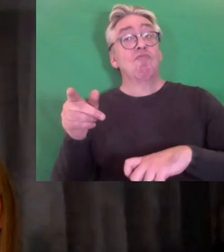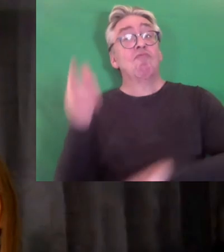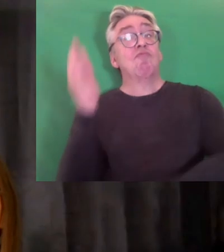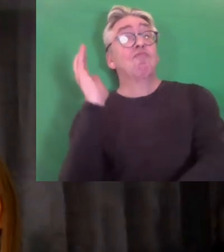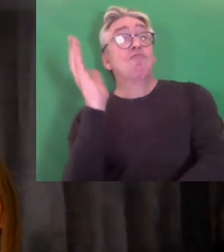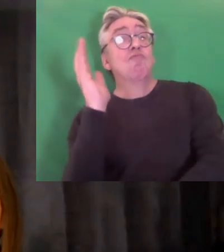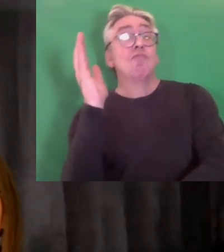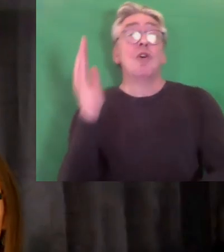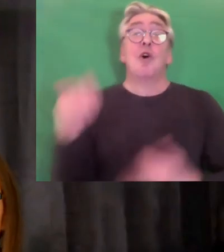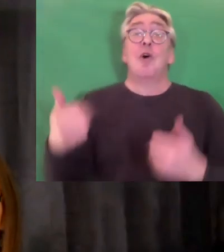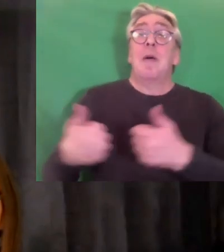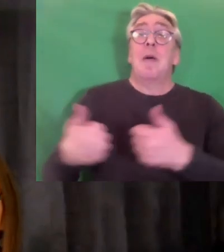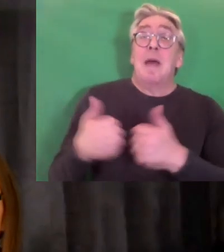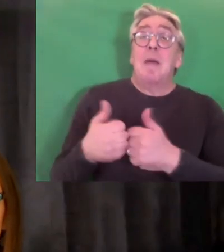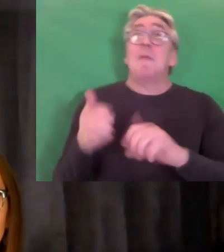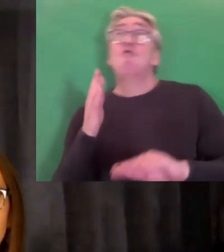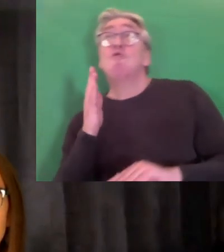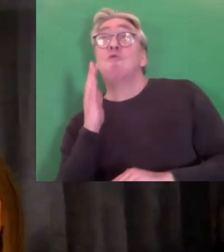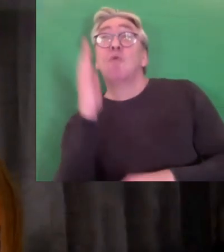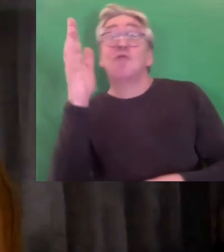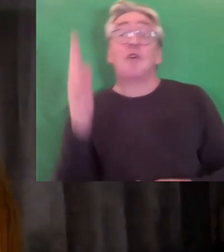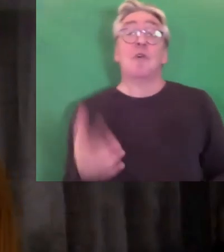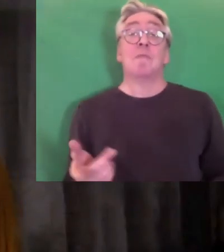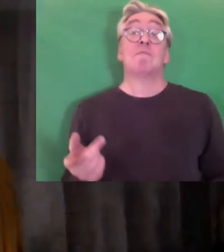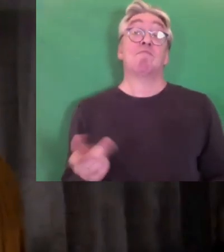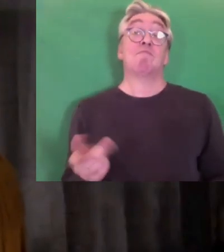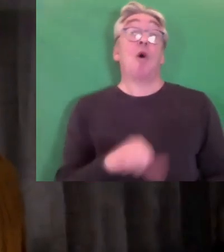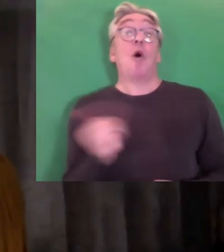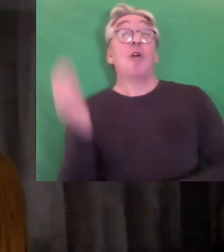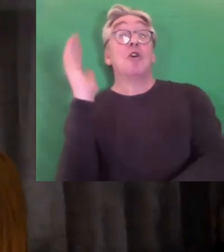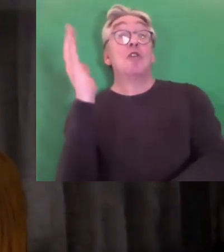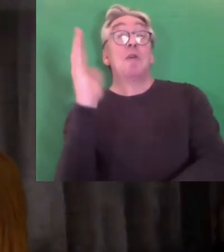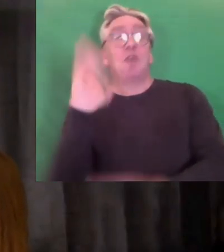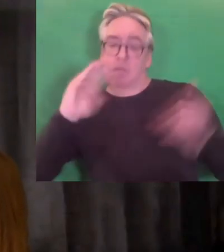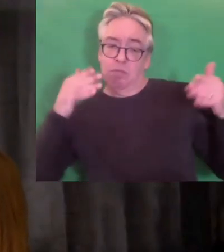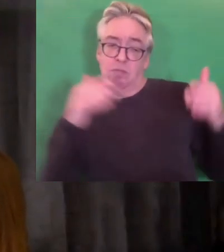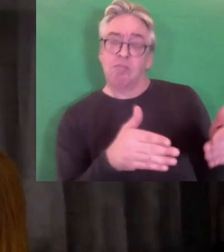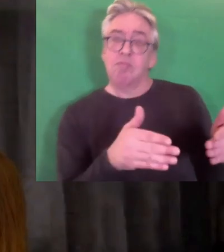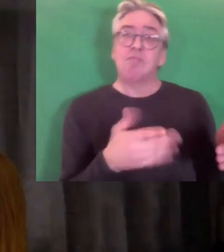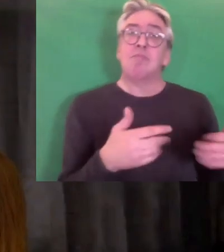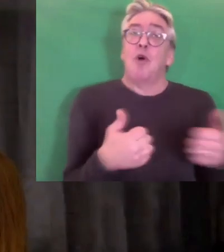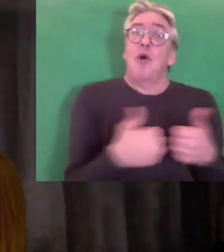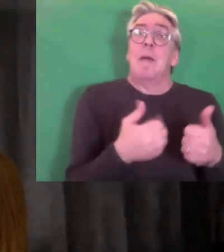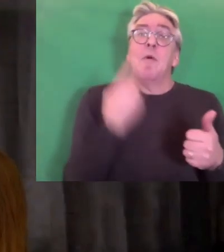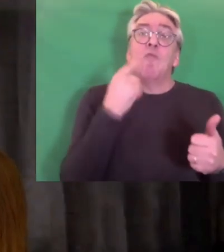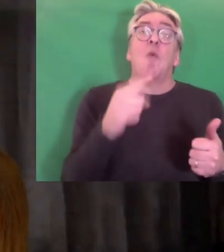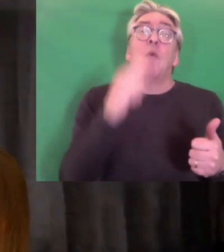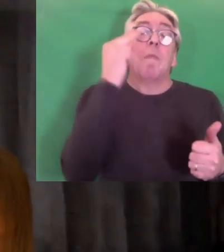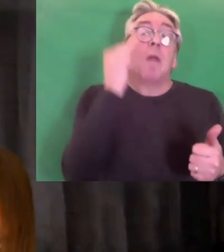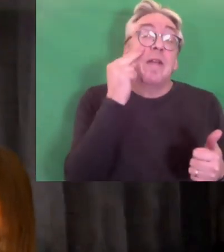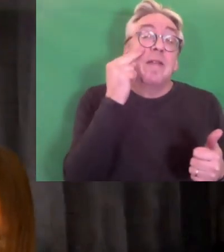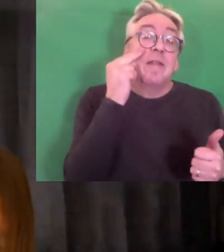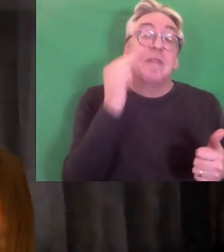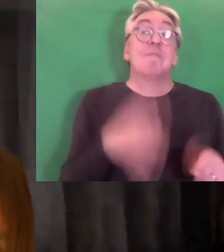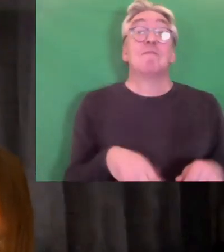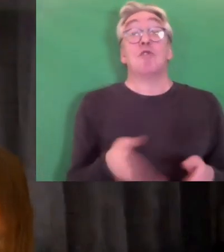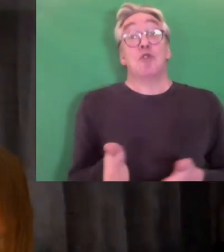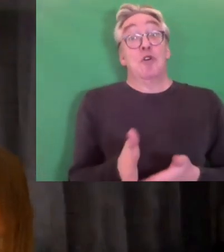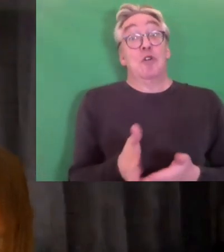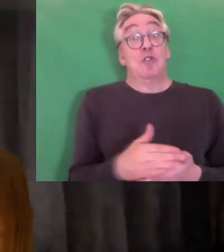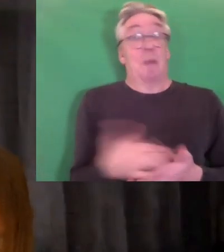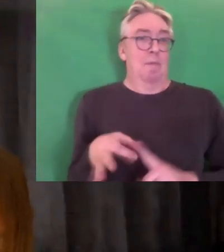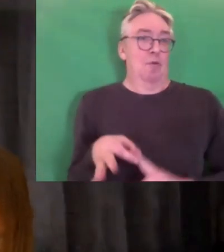disabilities like visual impairment. Yeah, we have some specials as well. Yeah, we have specials. One more